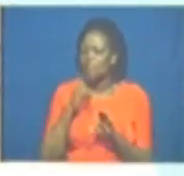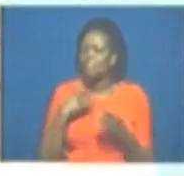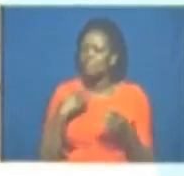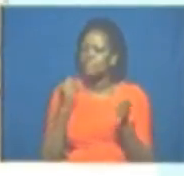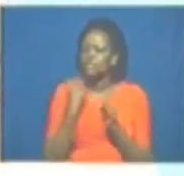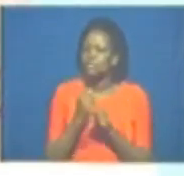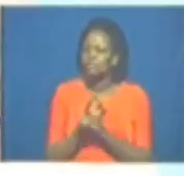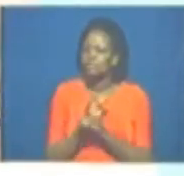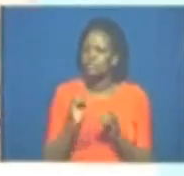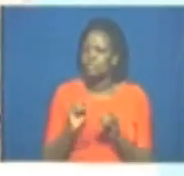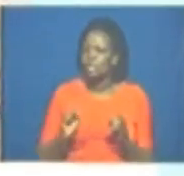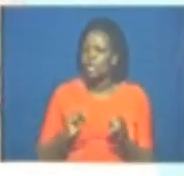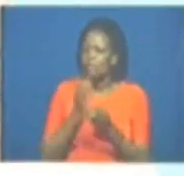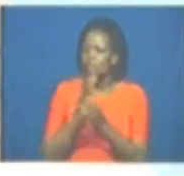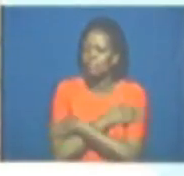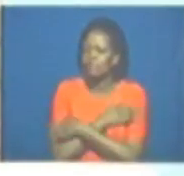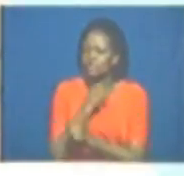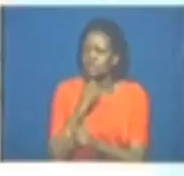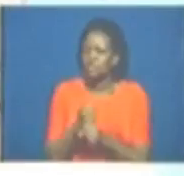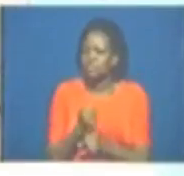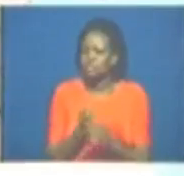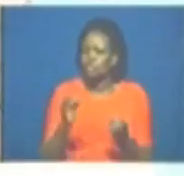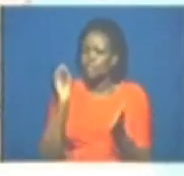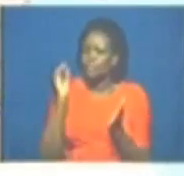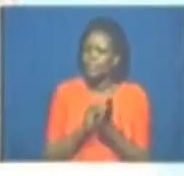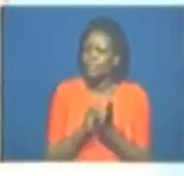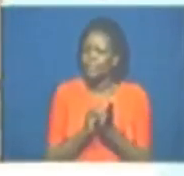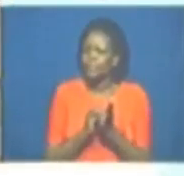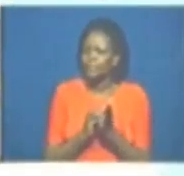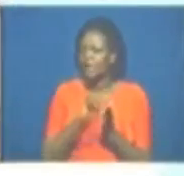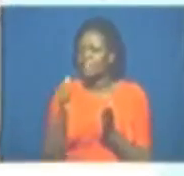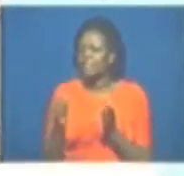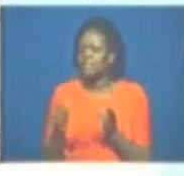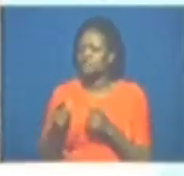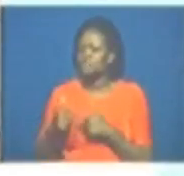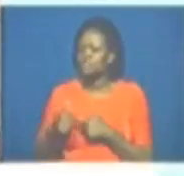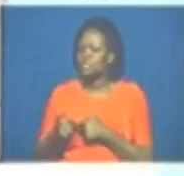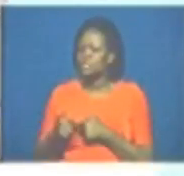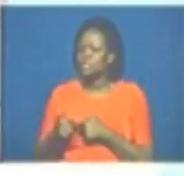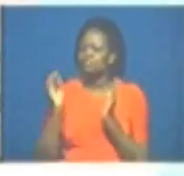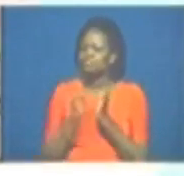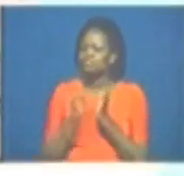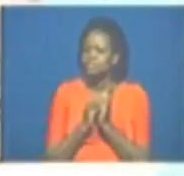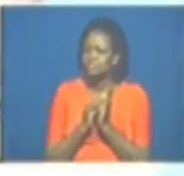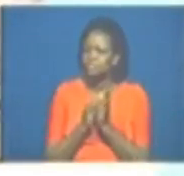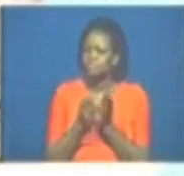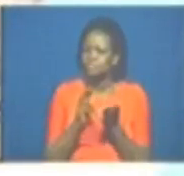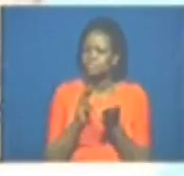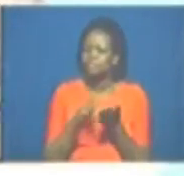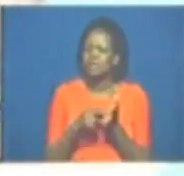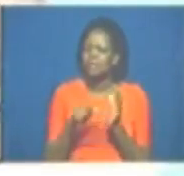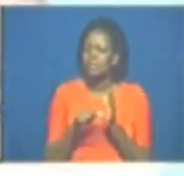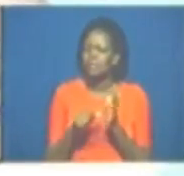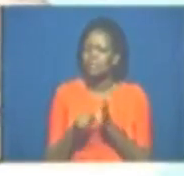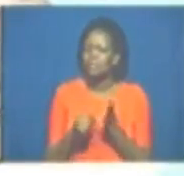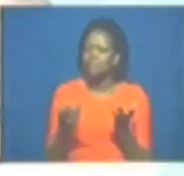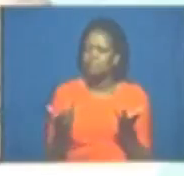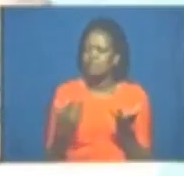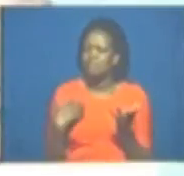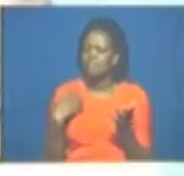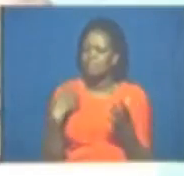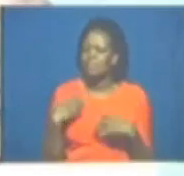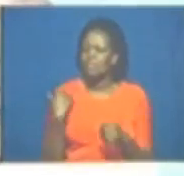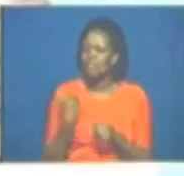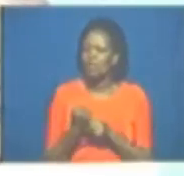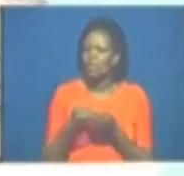Very the girlfriend bad. Who doesn't have a job, you put them there. The mistress. So all those things ended up, they have overemployed. And they know there are people who are